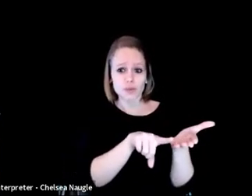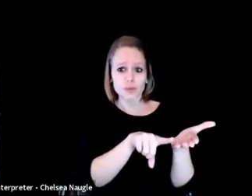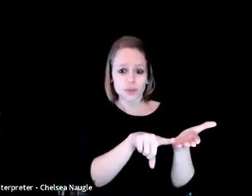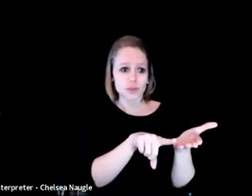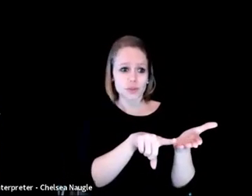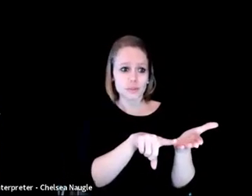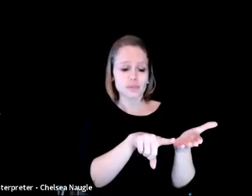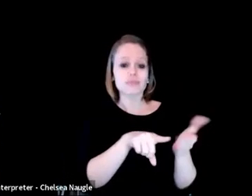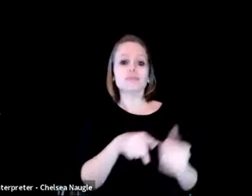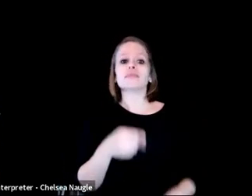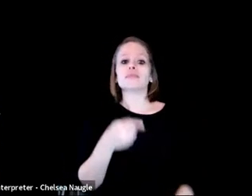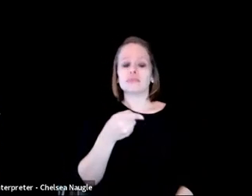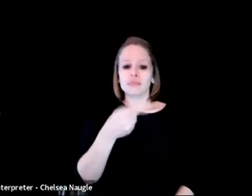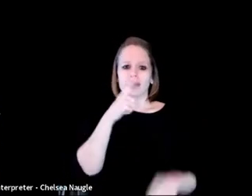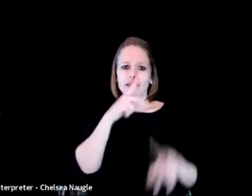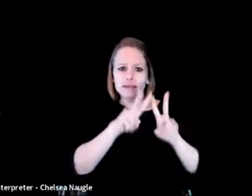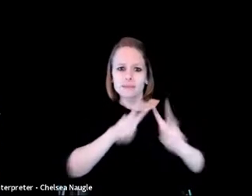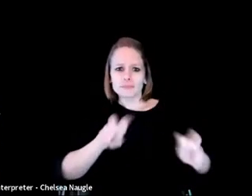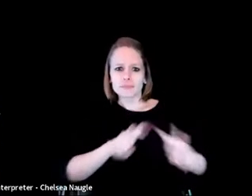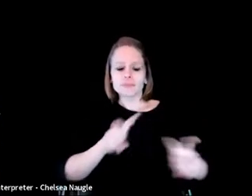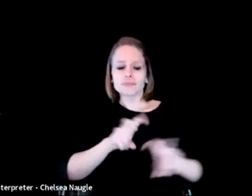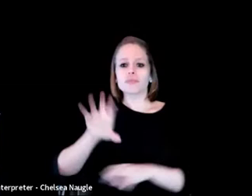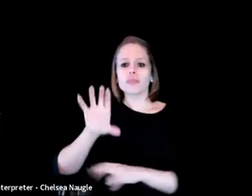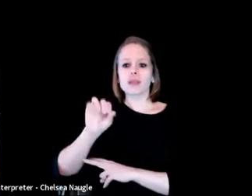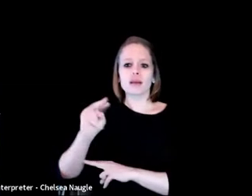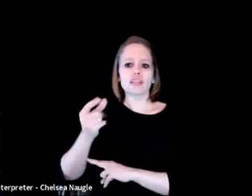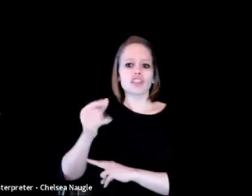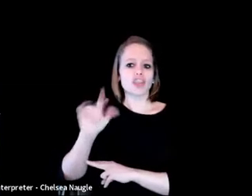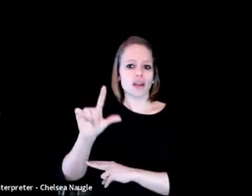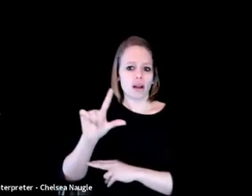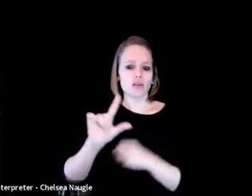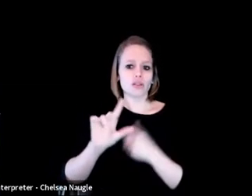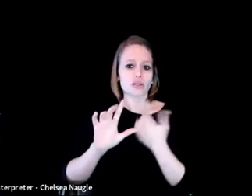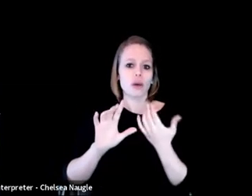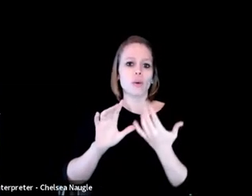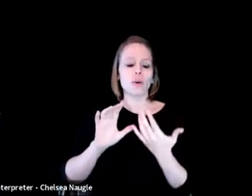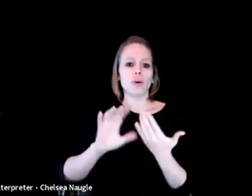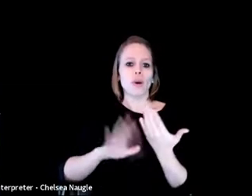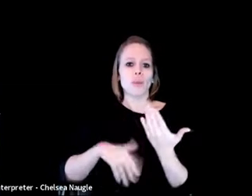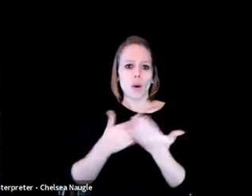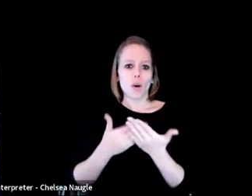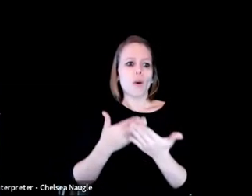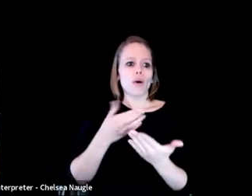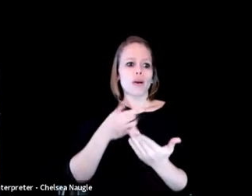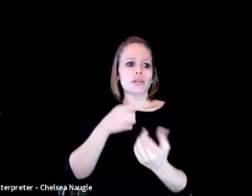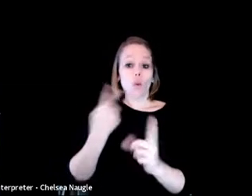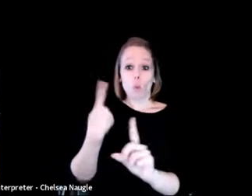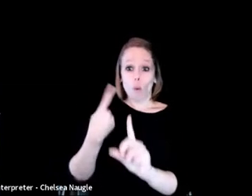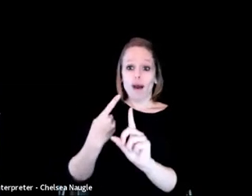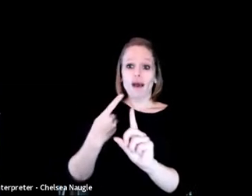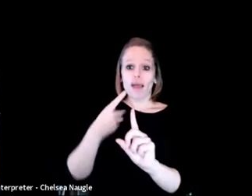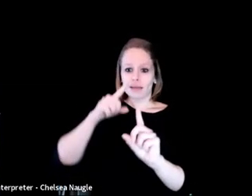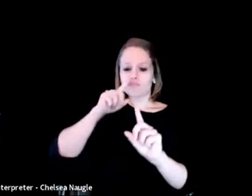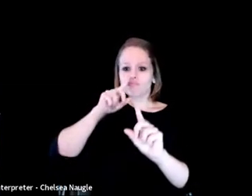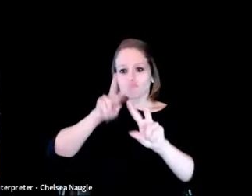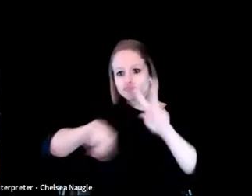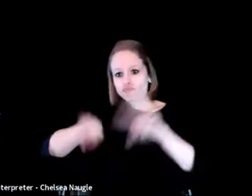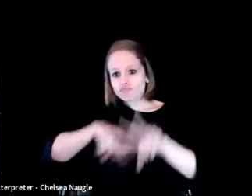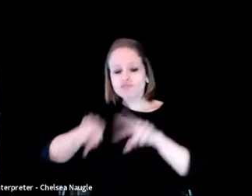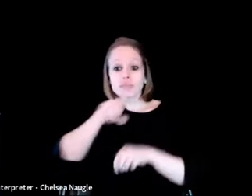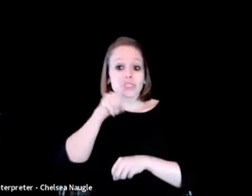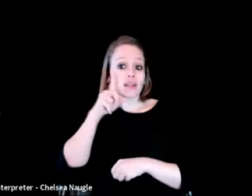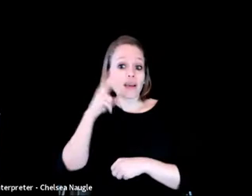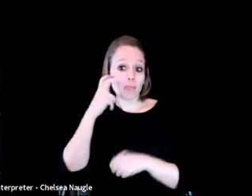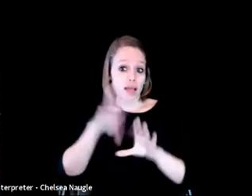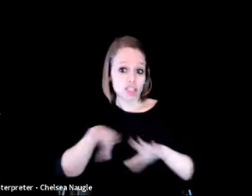at congenitally deafblind. There's two areas of research I'm going to talk about here. One was done with congenitally deafblind children, and the other was done